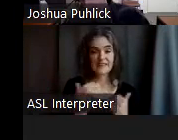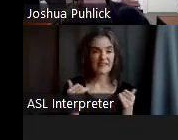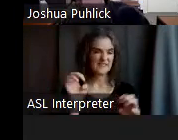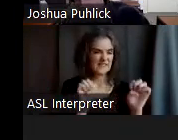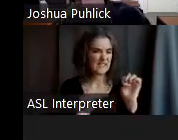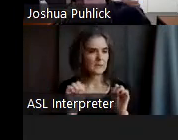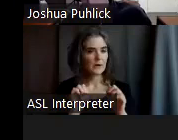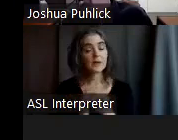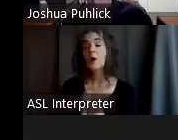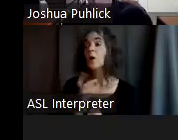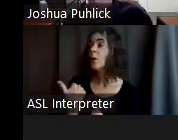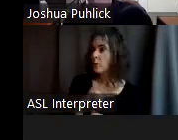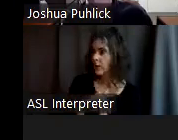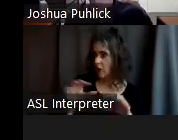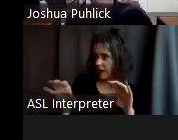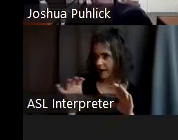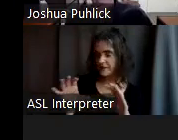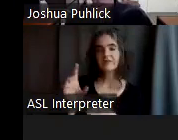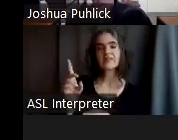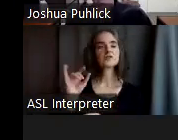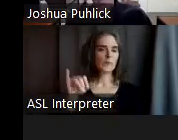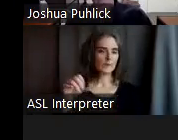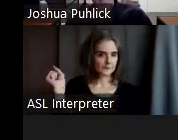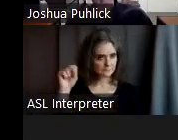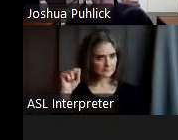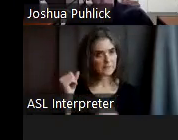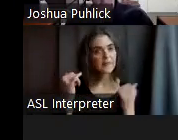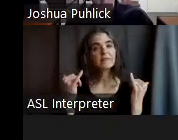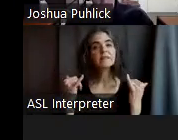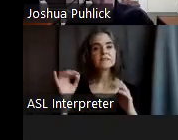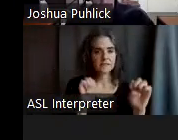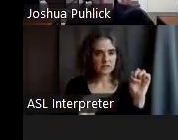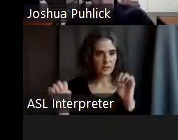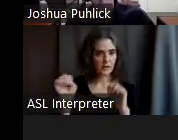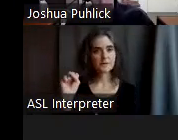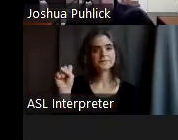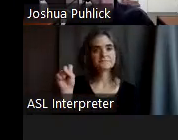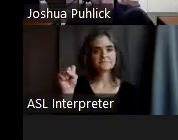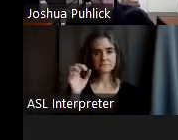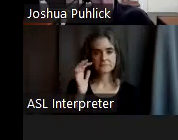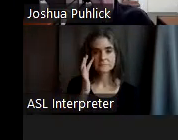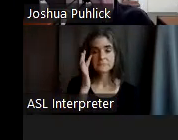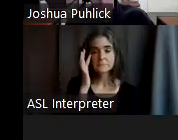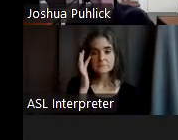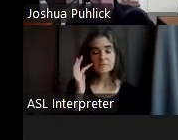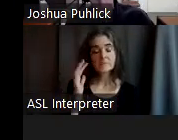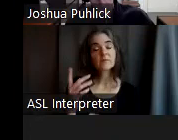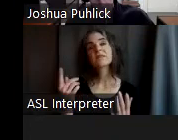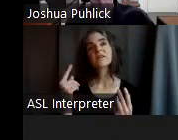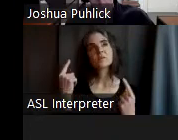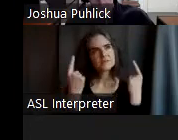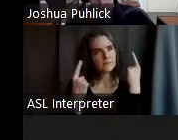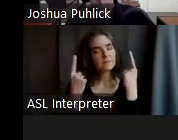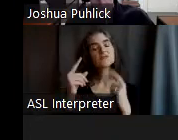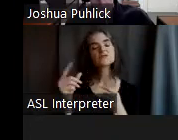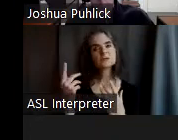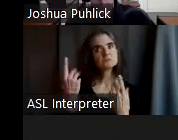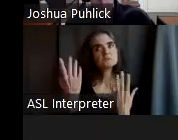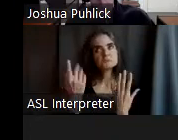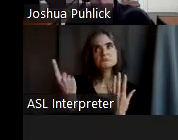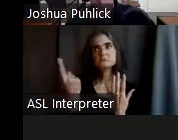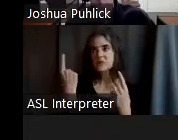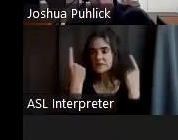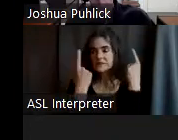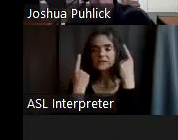We aren't actively doing that in this experiment, but that would be, something to consider. I